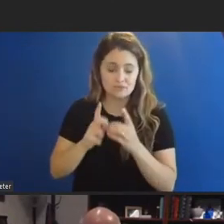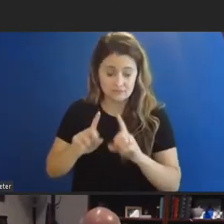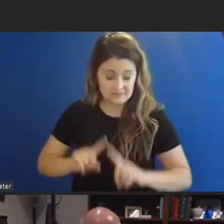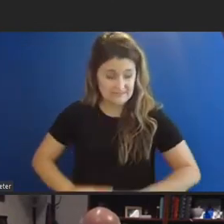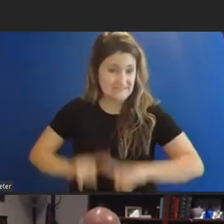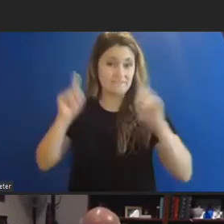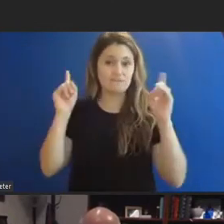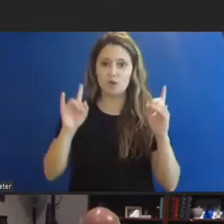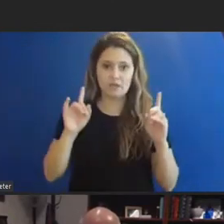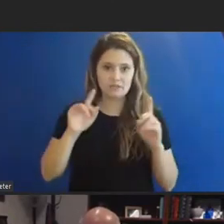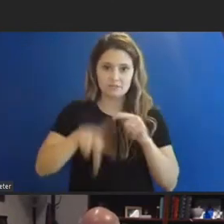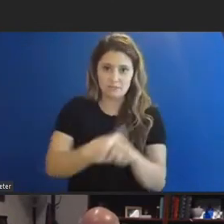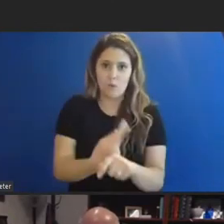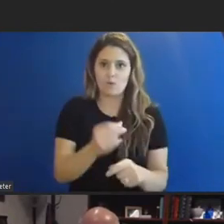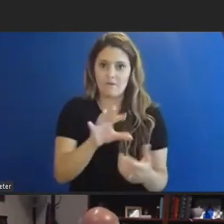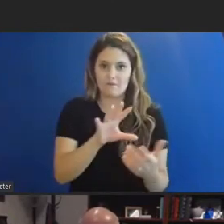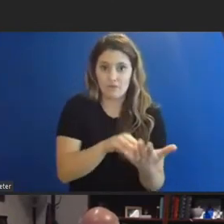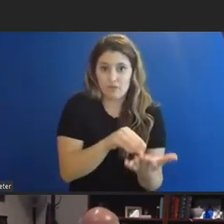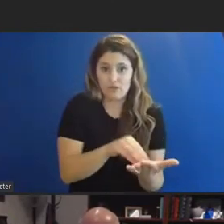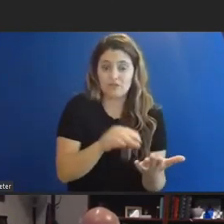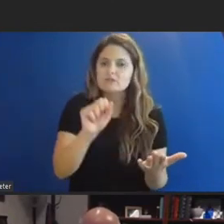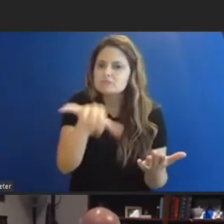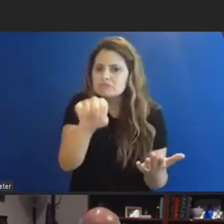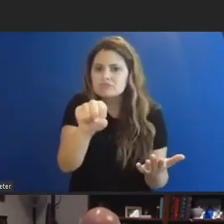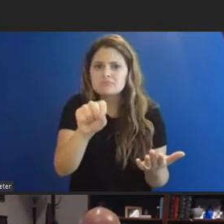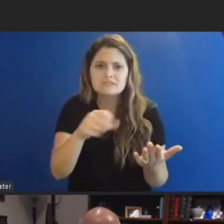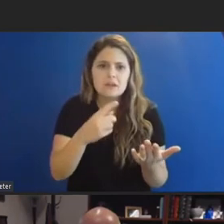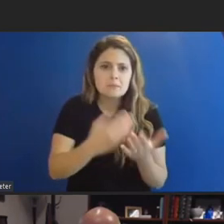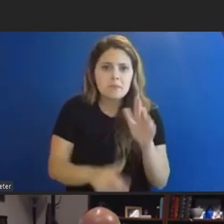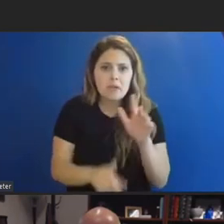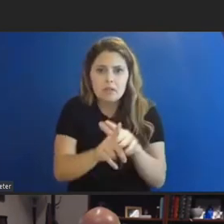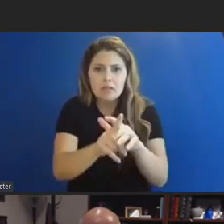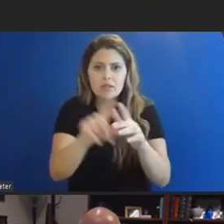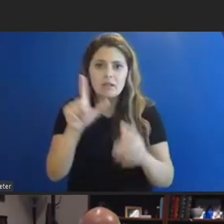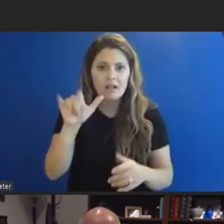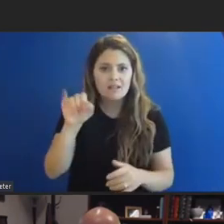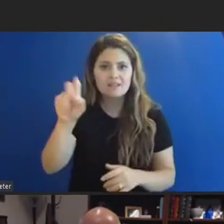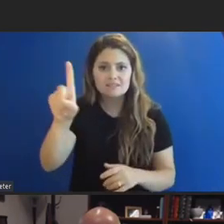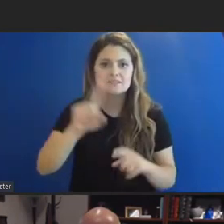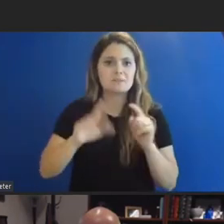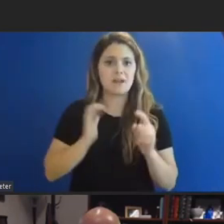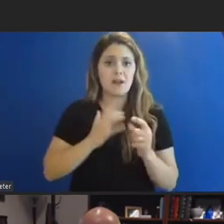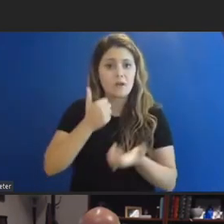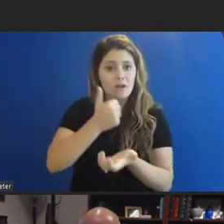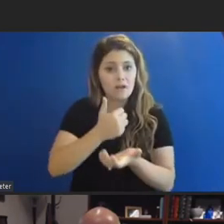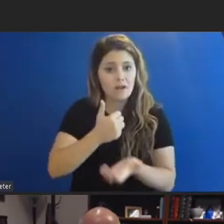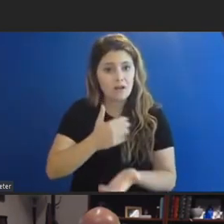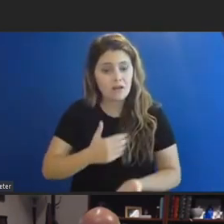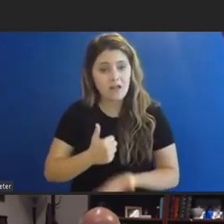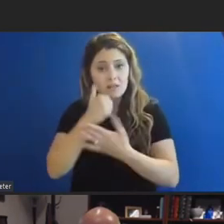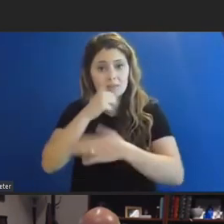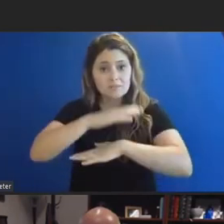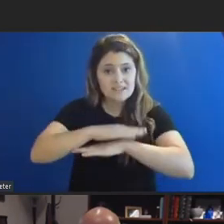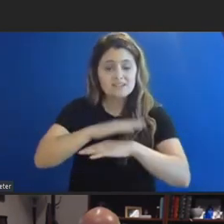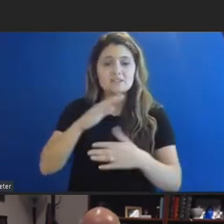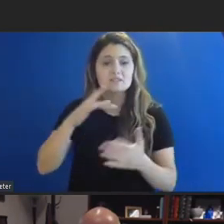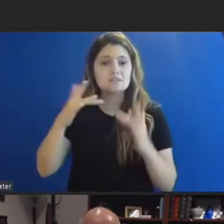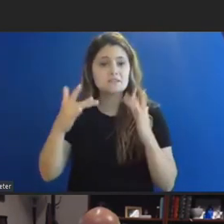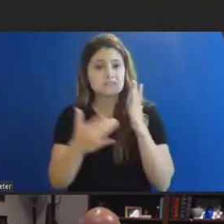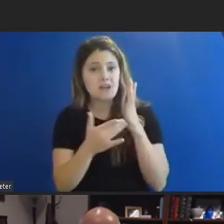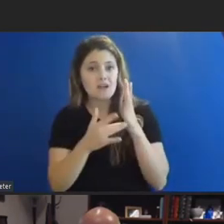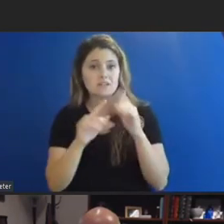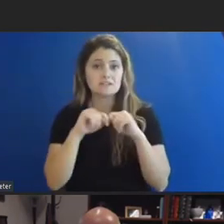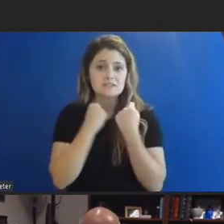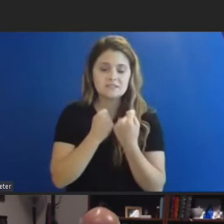of learning. And so, yes, we've had some hiccups as well in Lubbock ISD, but our help desk and our technology team and